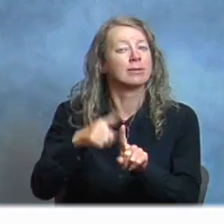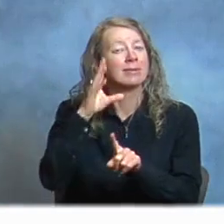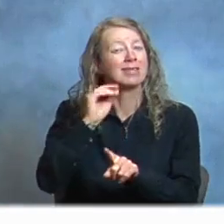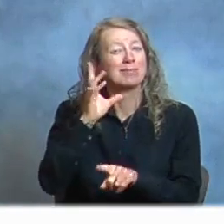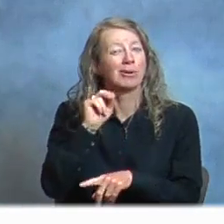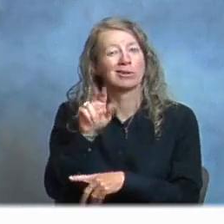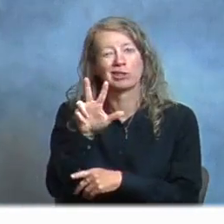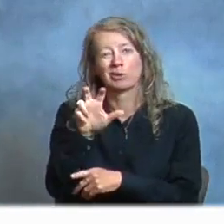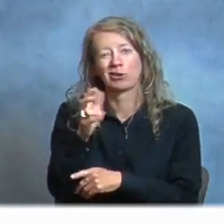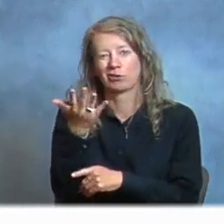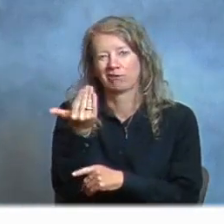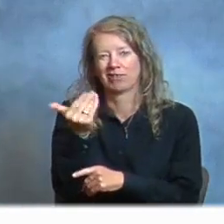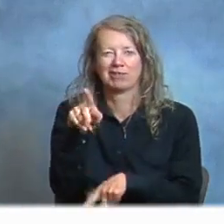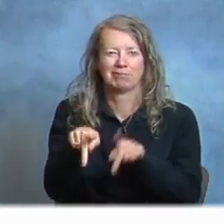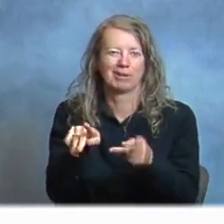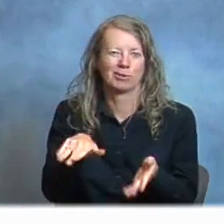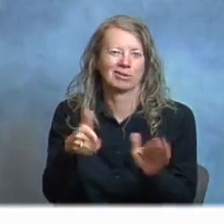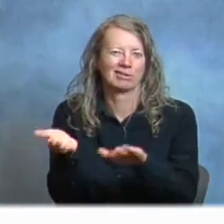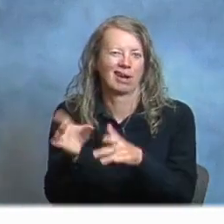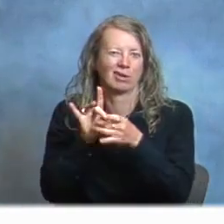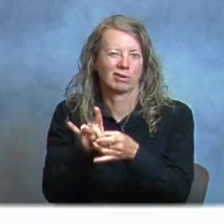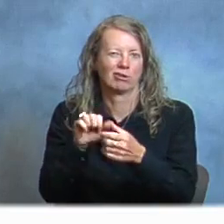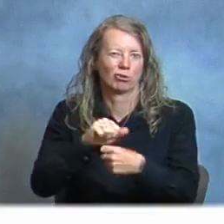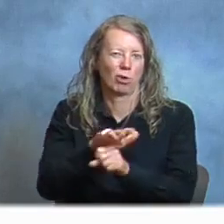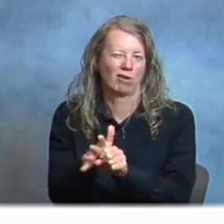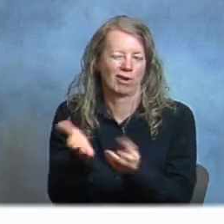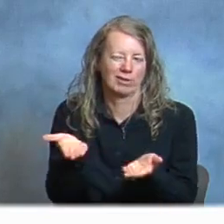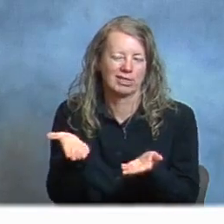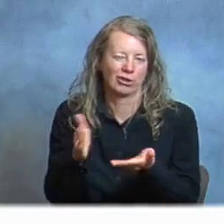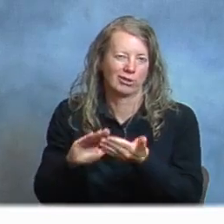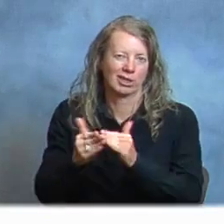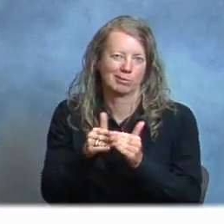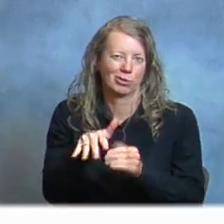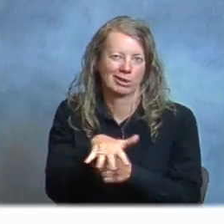315 COVID-related deaths in our community.